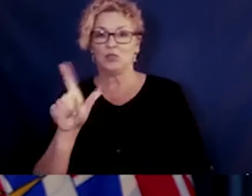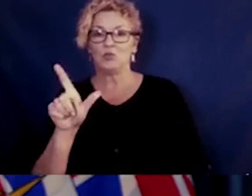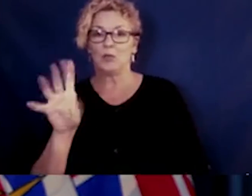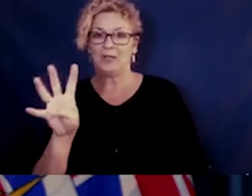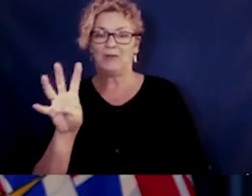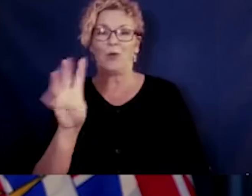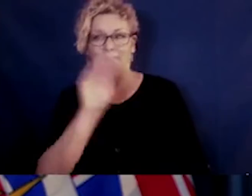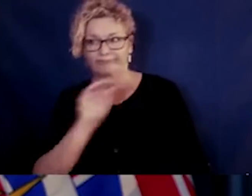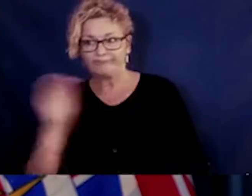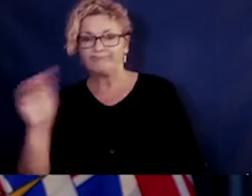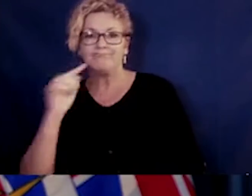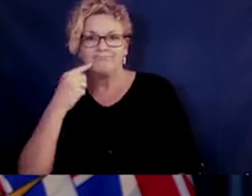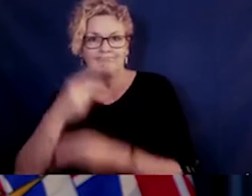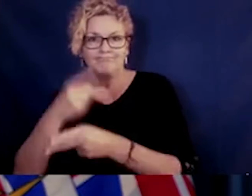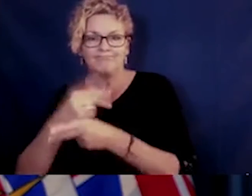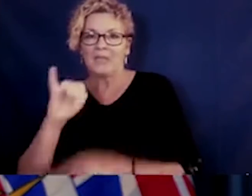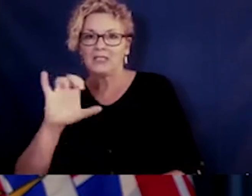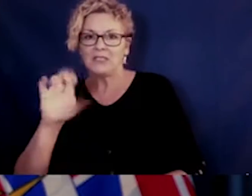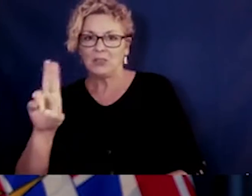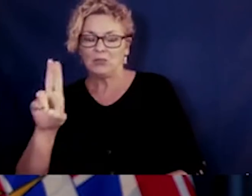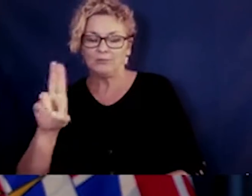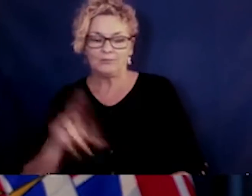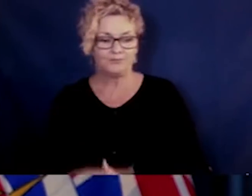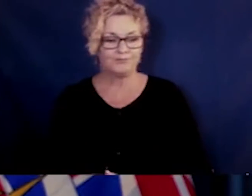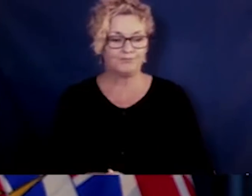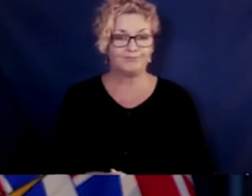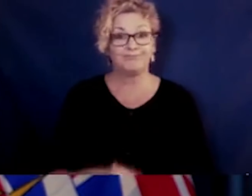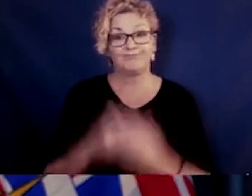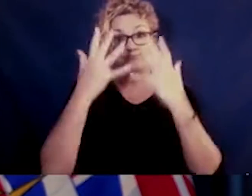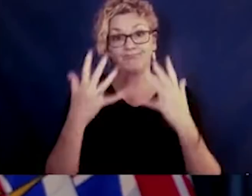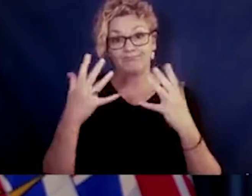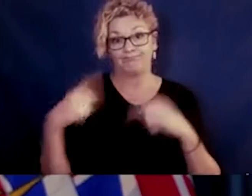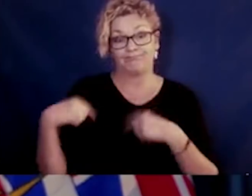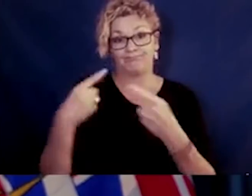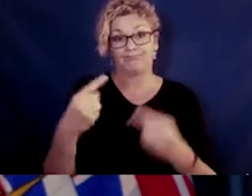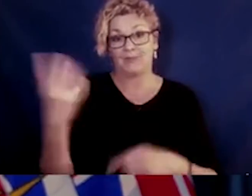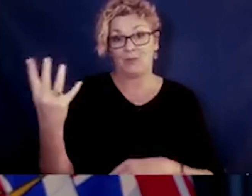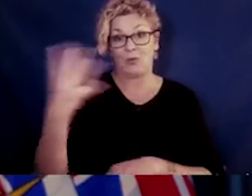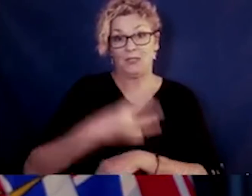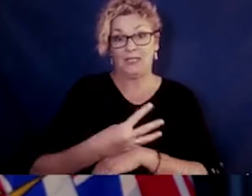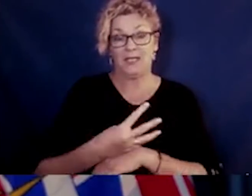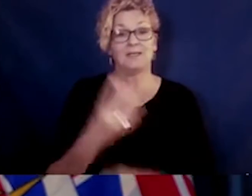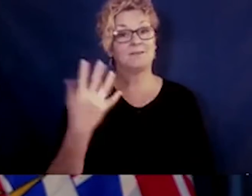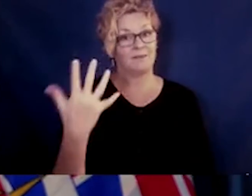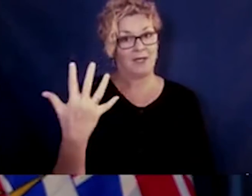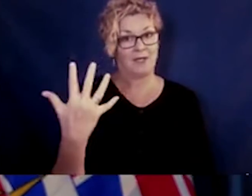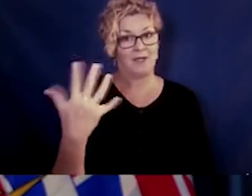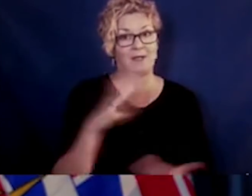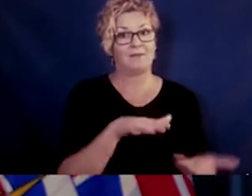3,618 people currently under active public health monitoring and 8,974 people who are now recovered.